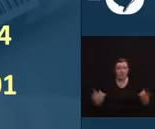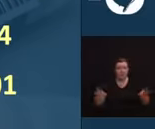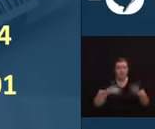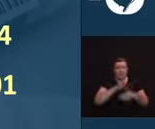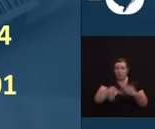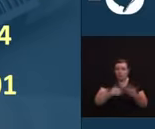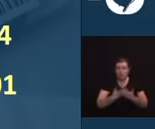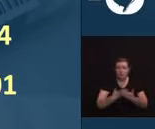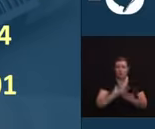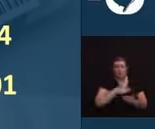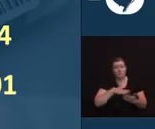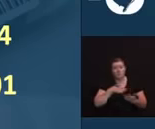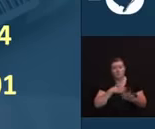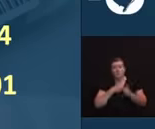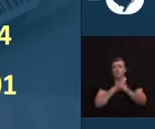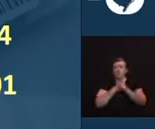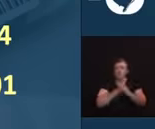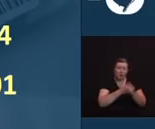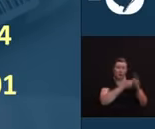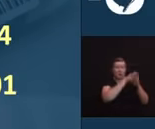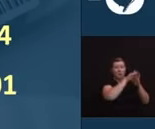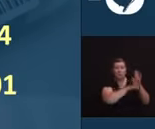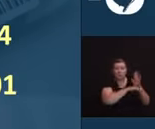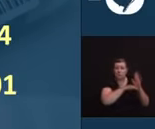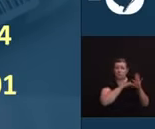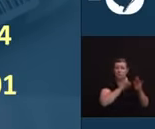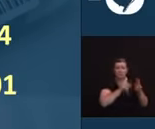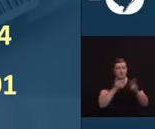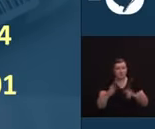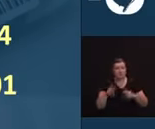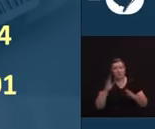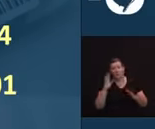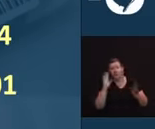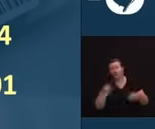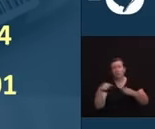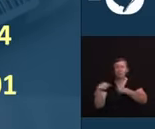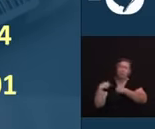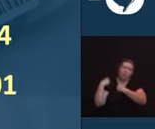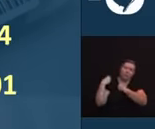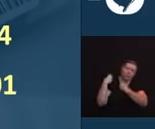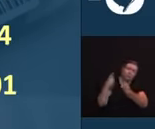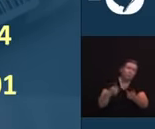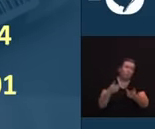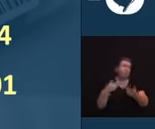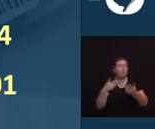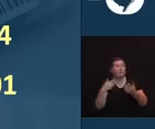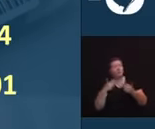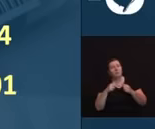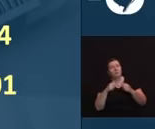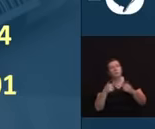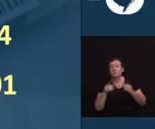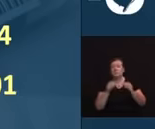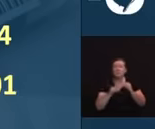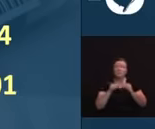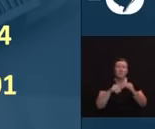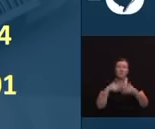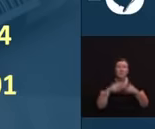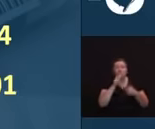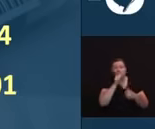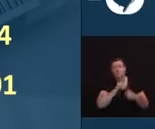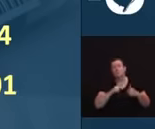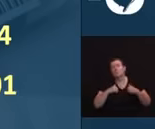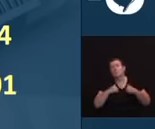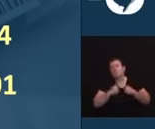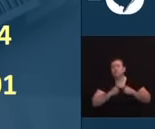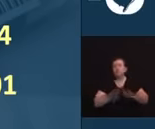like we were in the spring. I know this has been a very long haul, but we still have more miles to go. I know you're fatigued. I don't blame you.